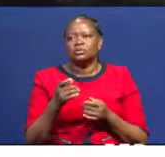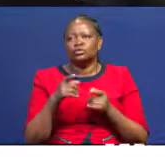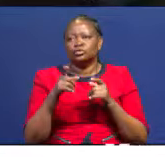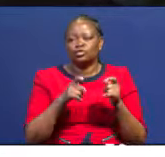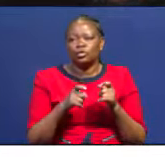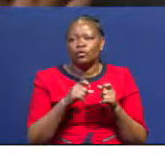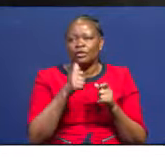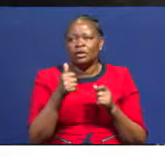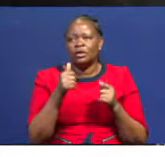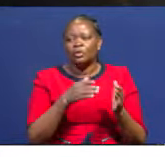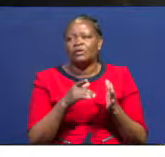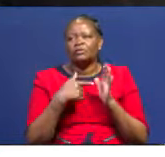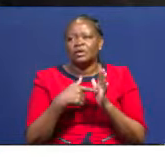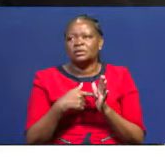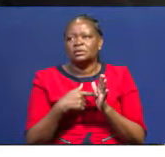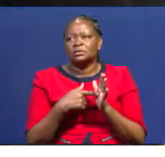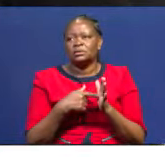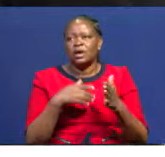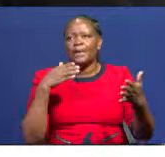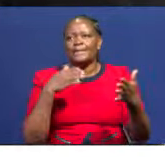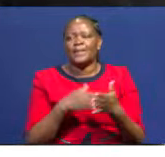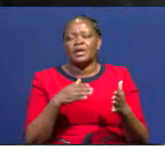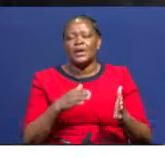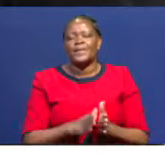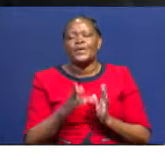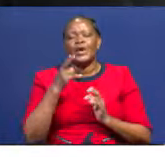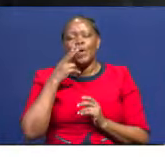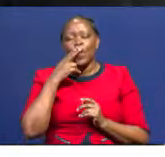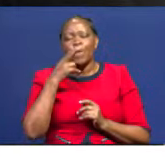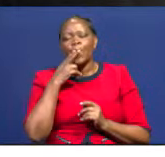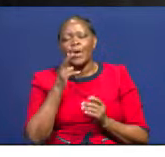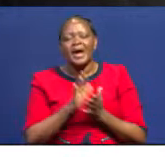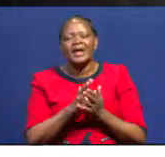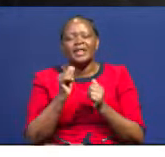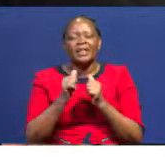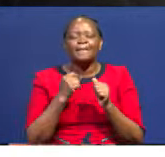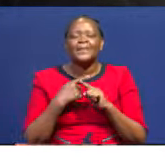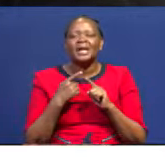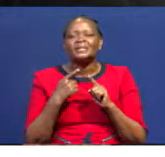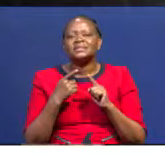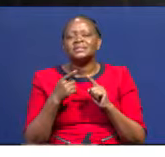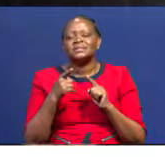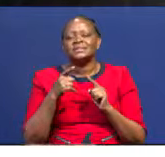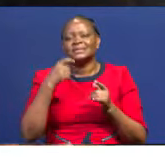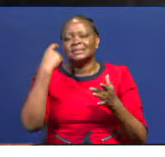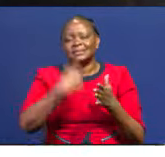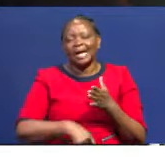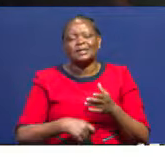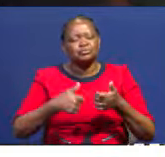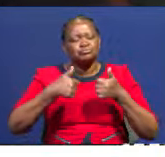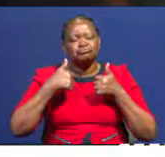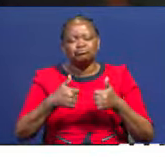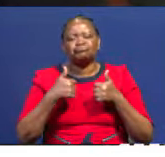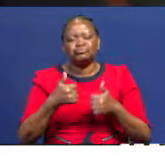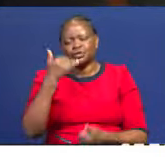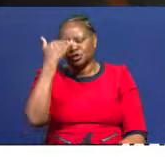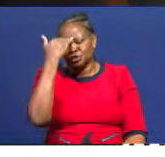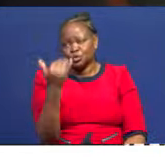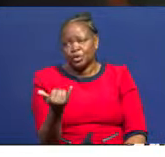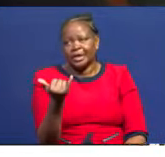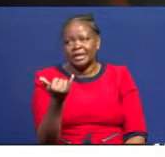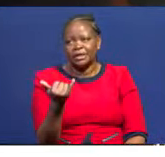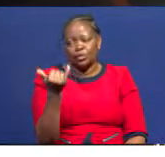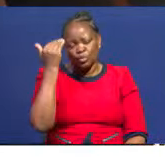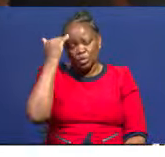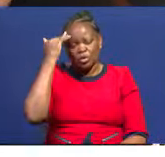other measures like a ban in public smoking and all the others. But tax is the most effective because then